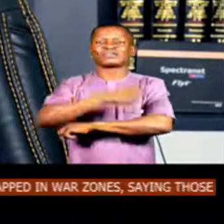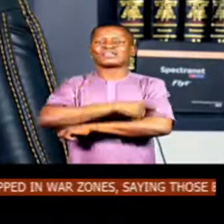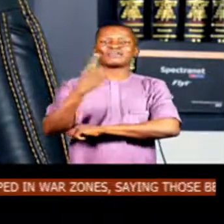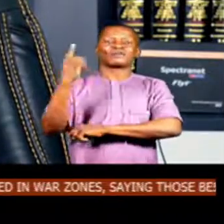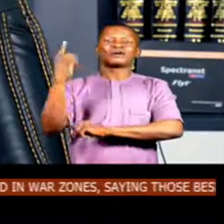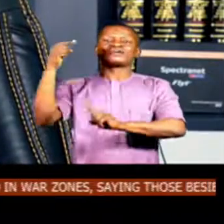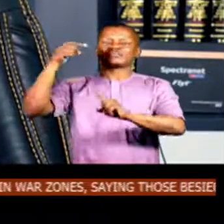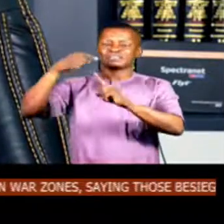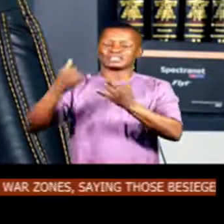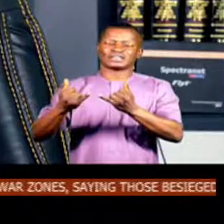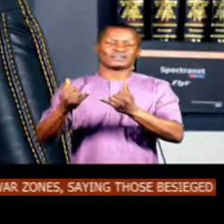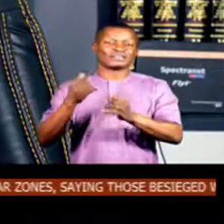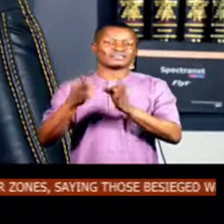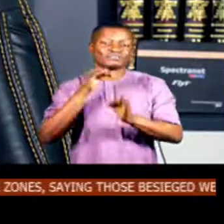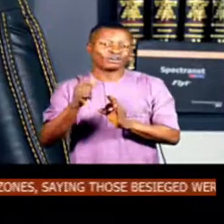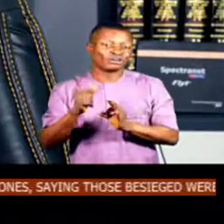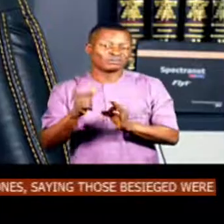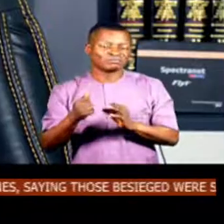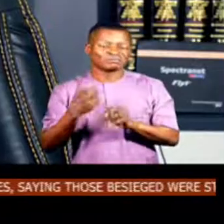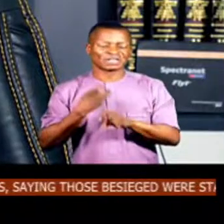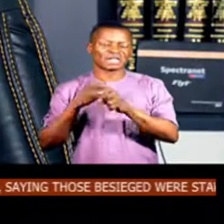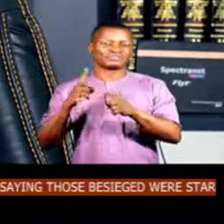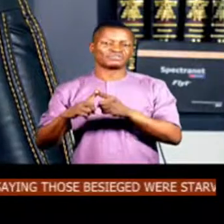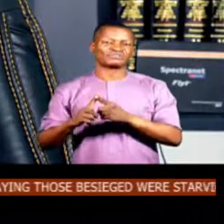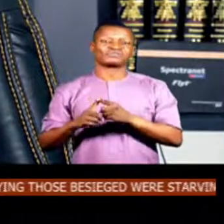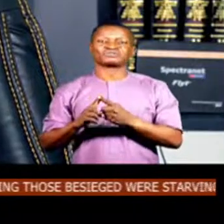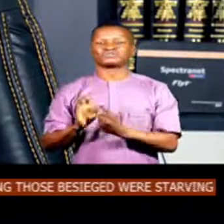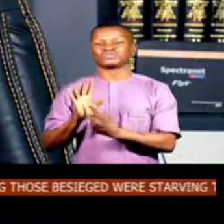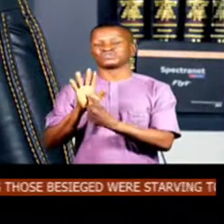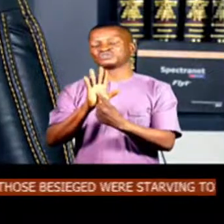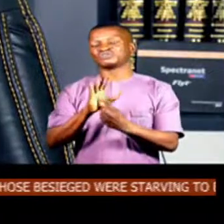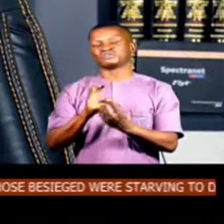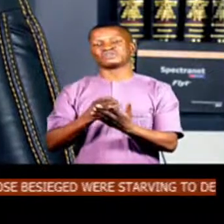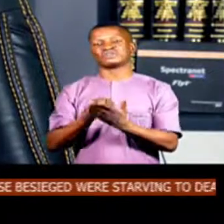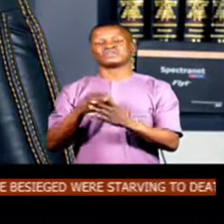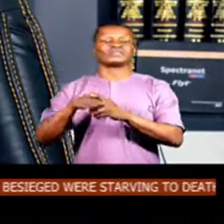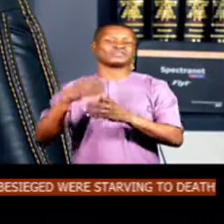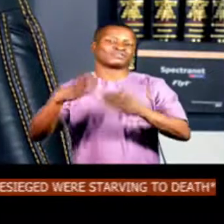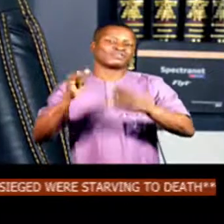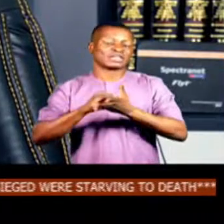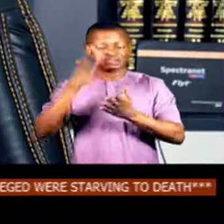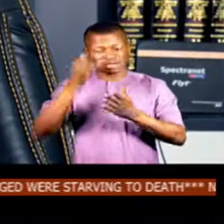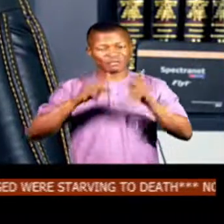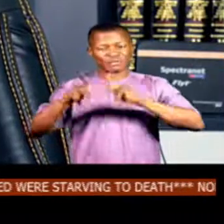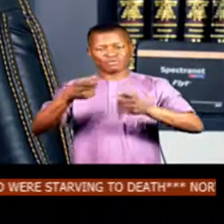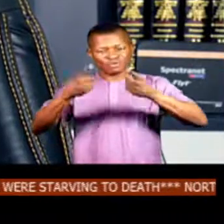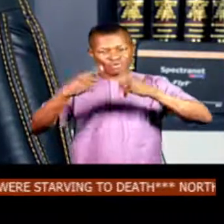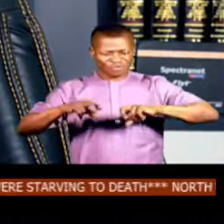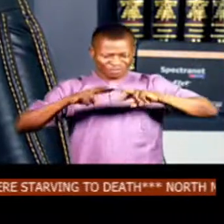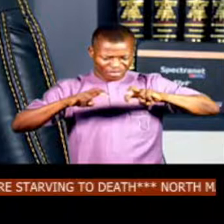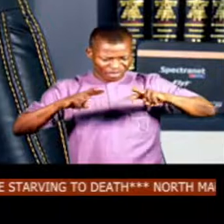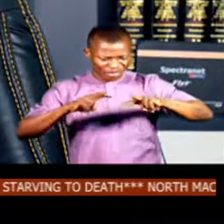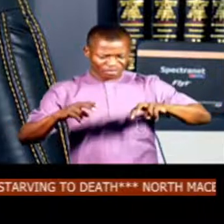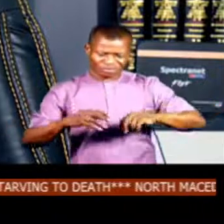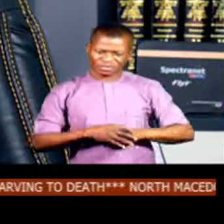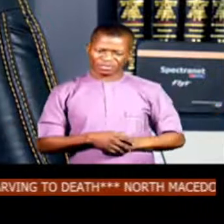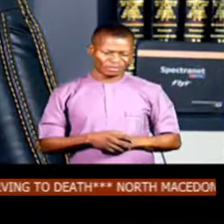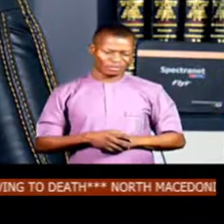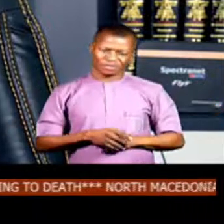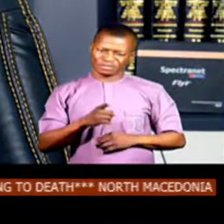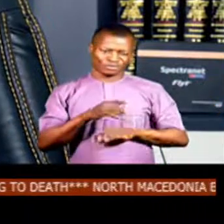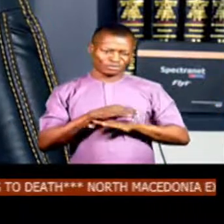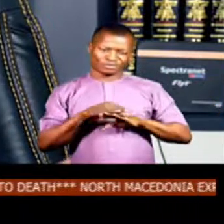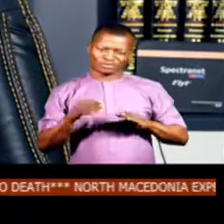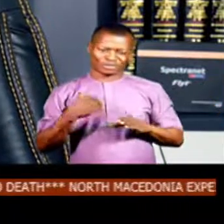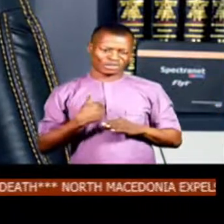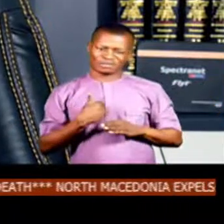is difficult to prove in court. Which is why when people come, we investigate and we tell them, oh, you don't have a